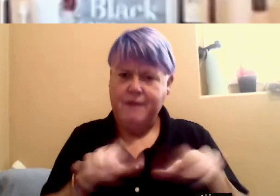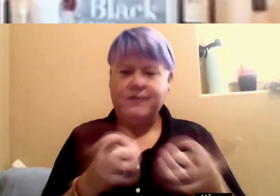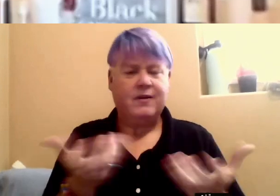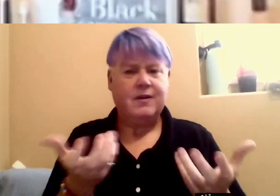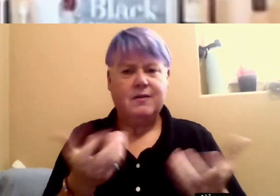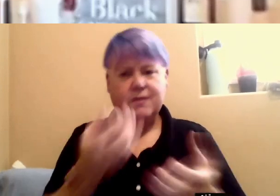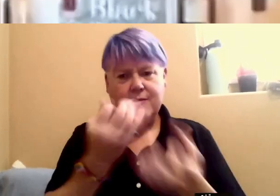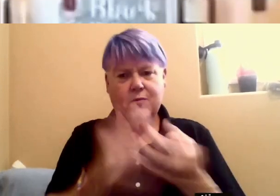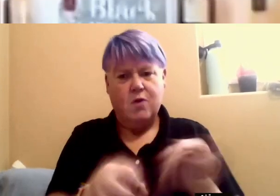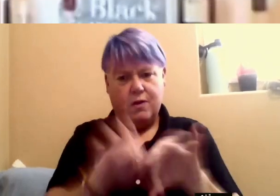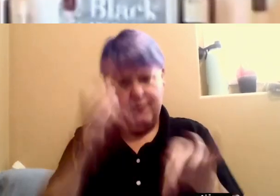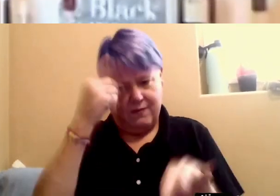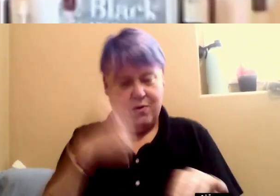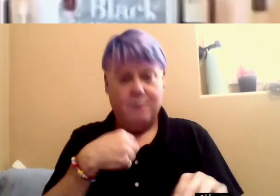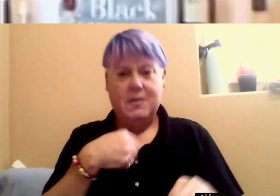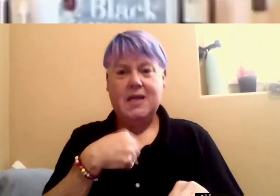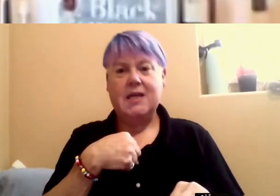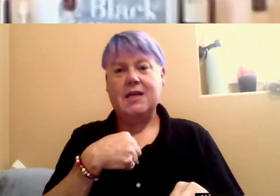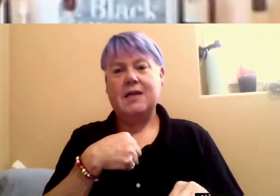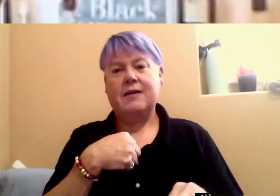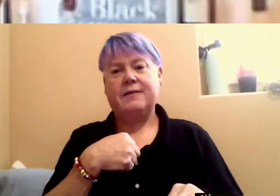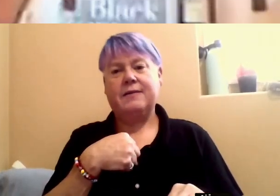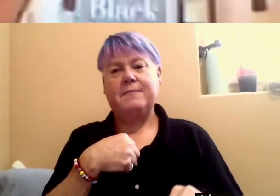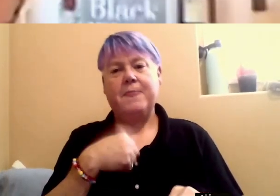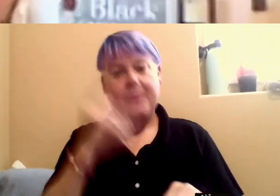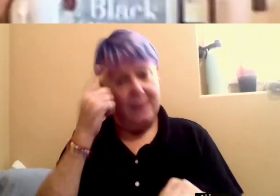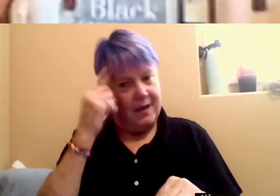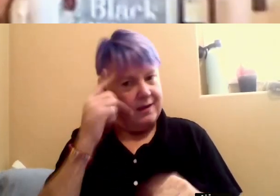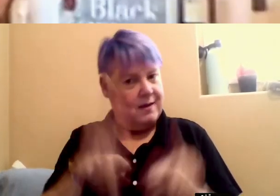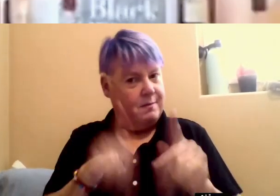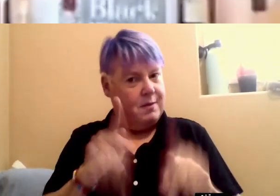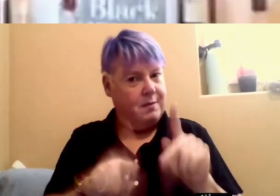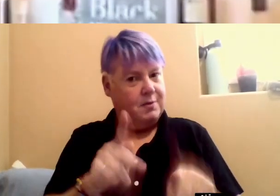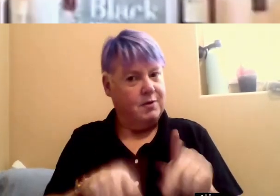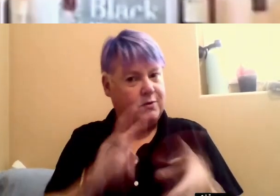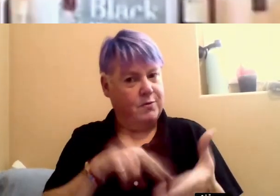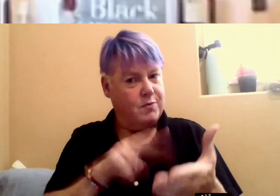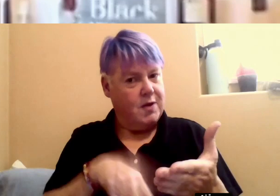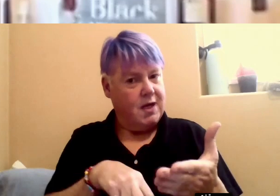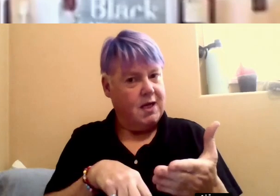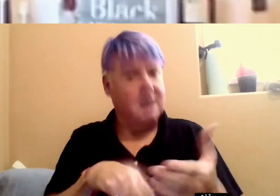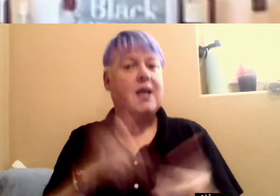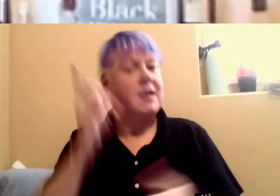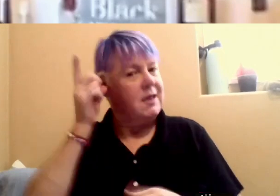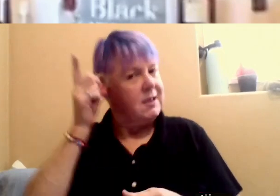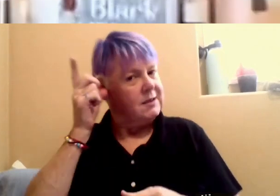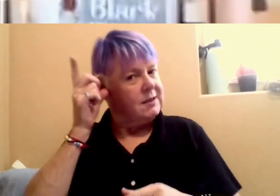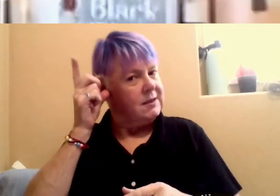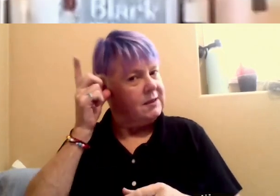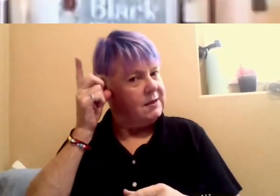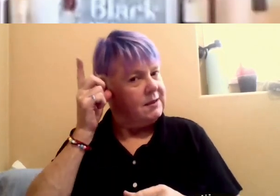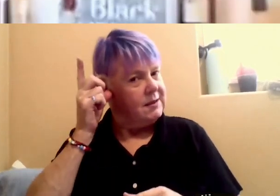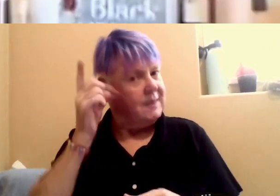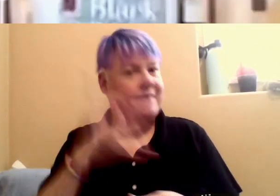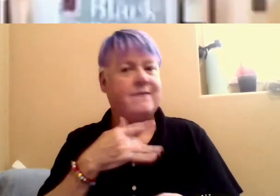And it was I think that people who read Blackwater and then listen to the podcast will, I think, feel like